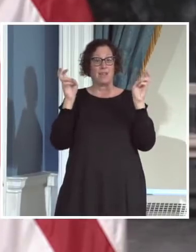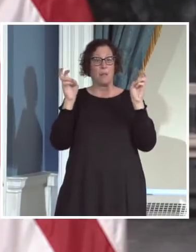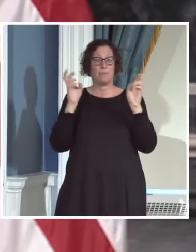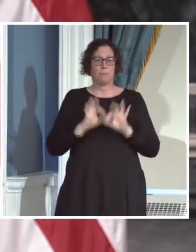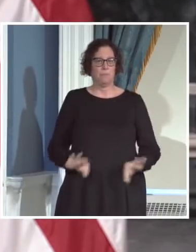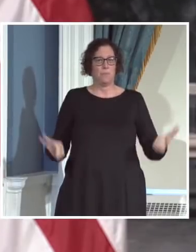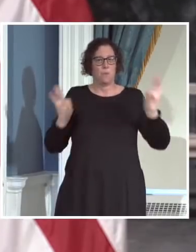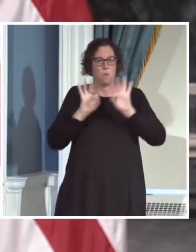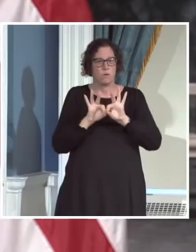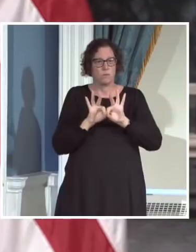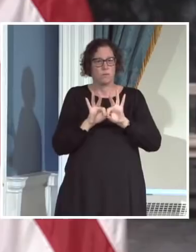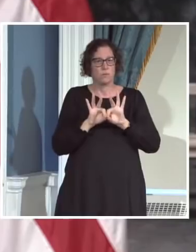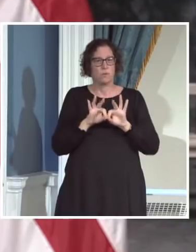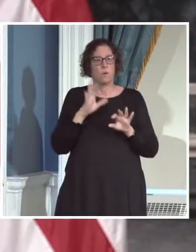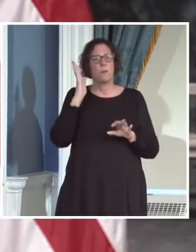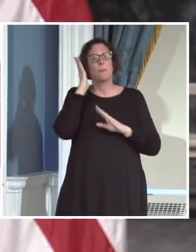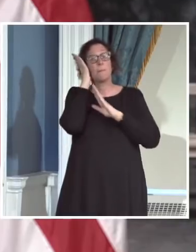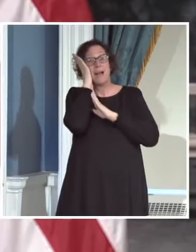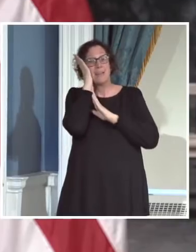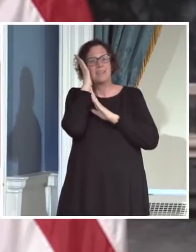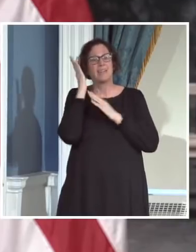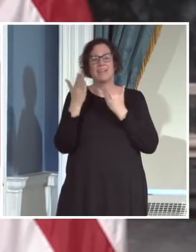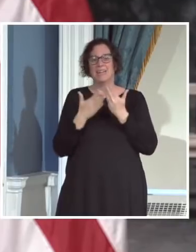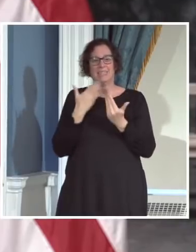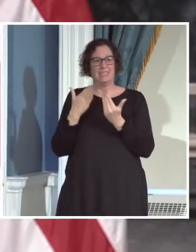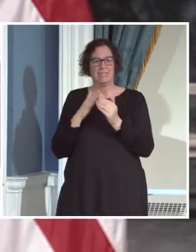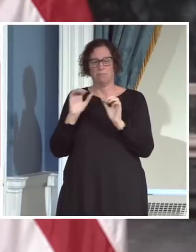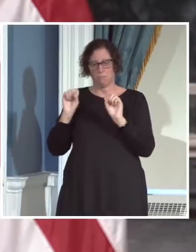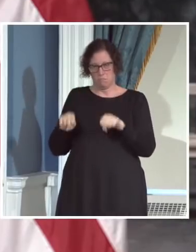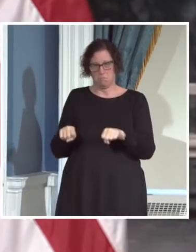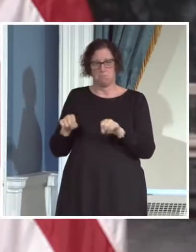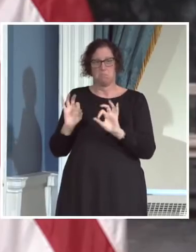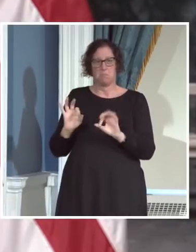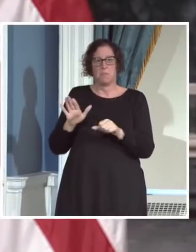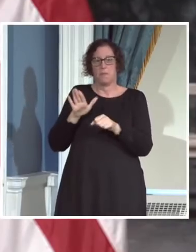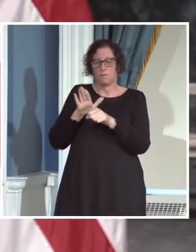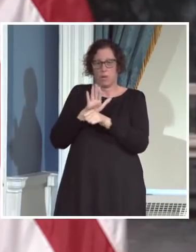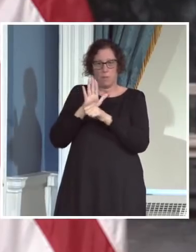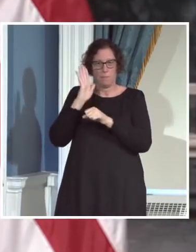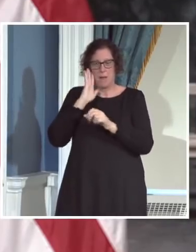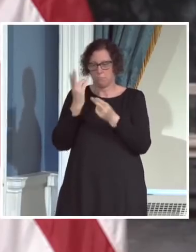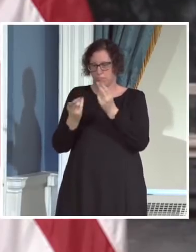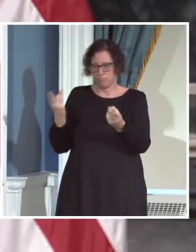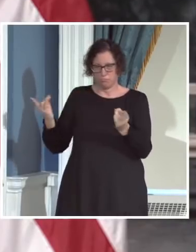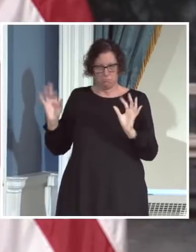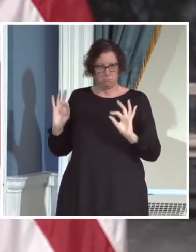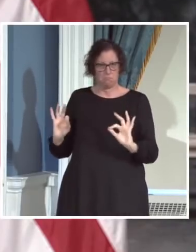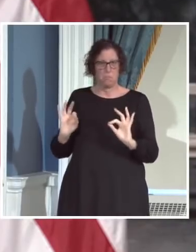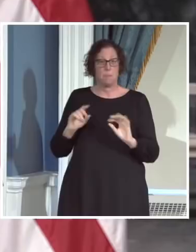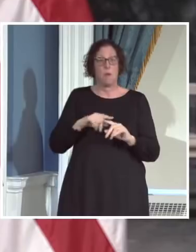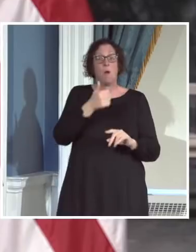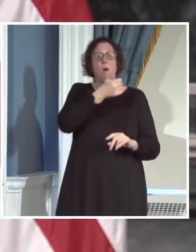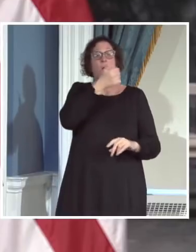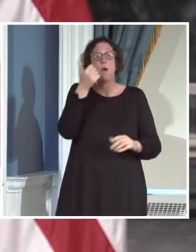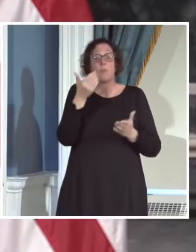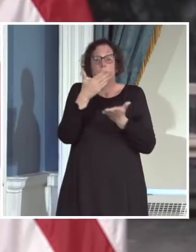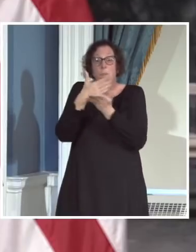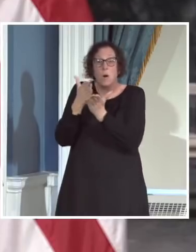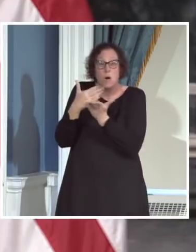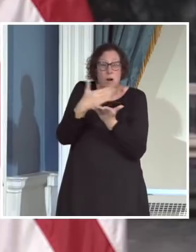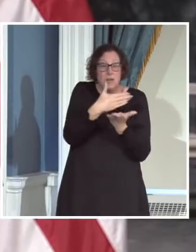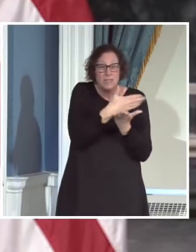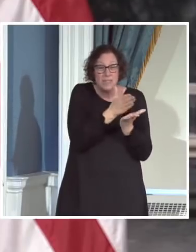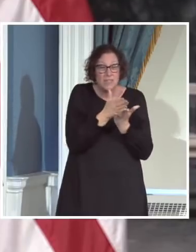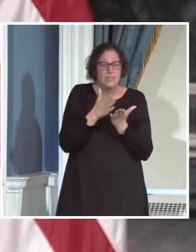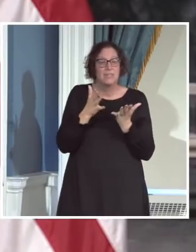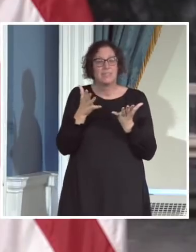it'll be a race against time. It'll take a lot of hard work, but I am confident we can get there. But the bed is only as